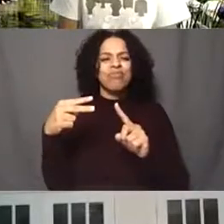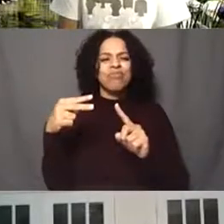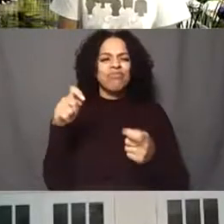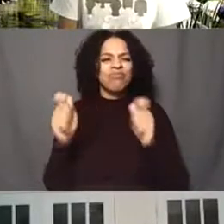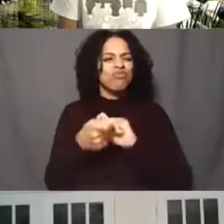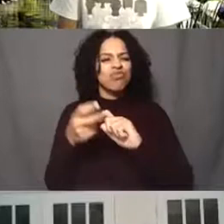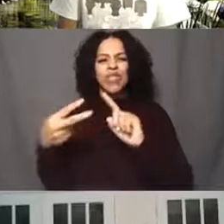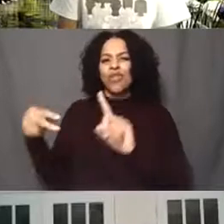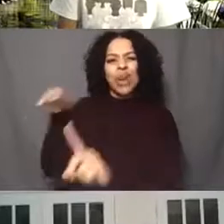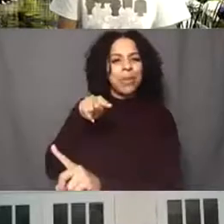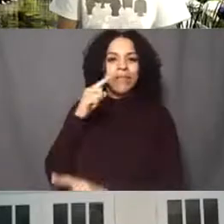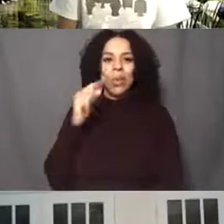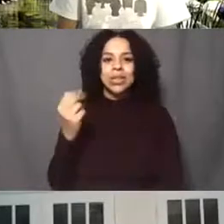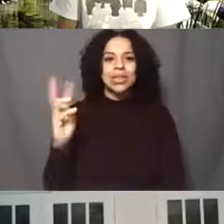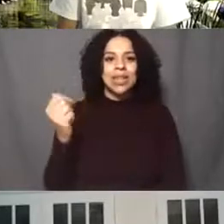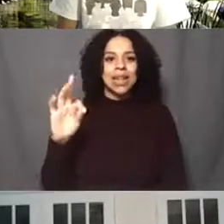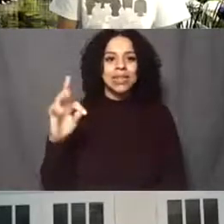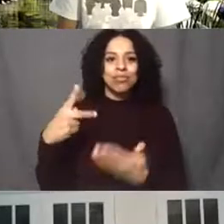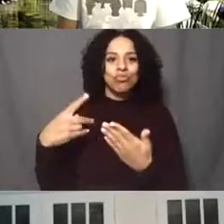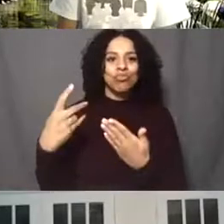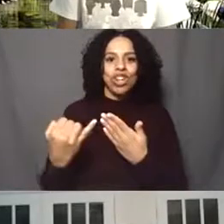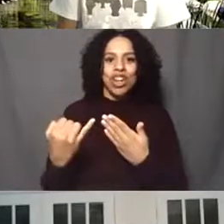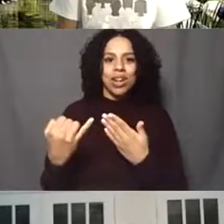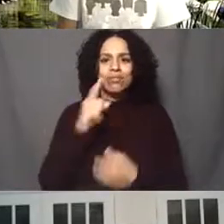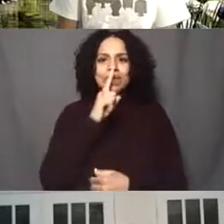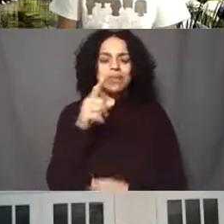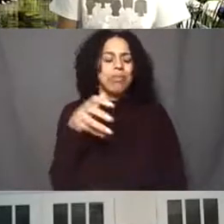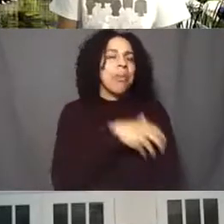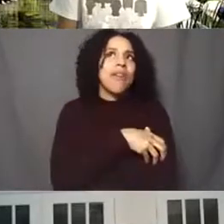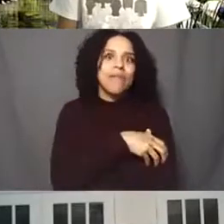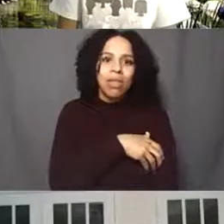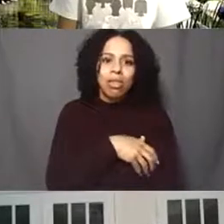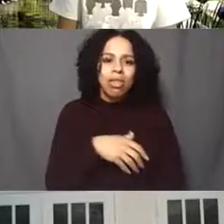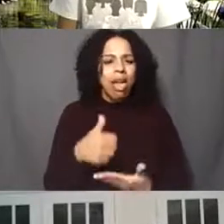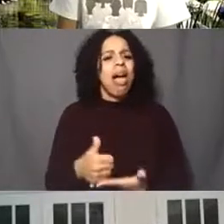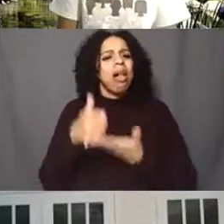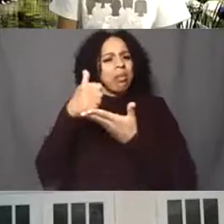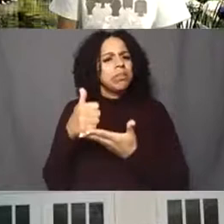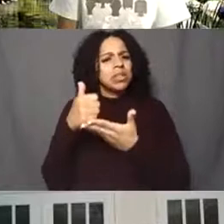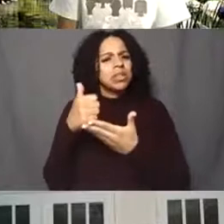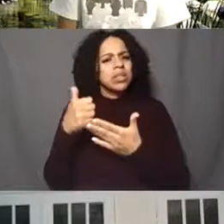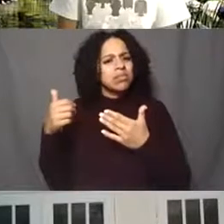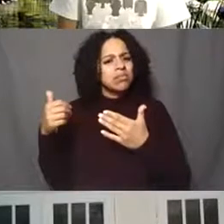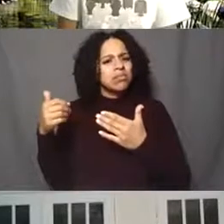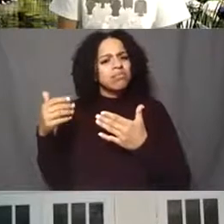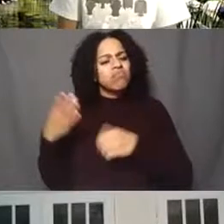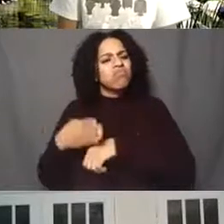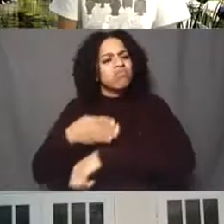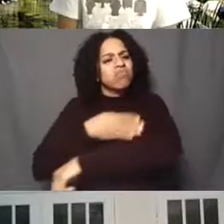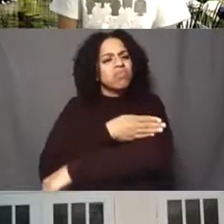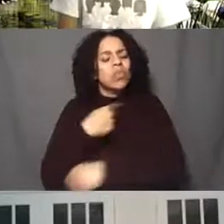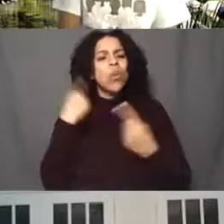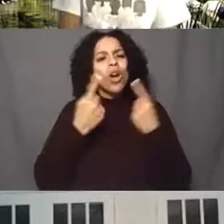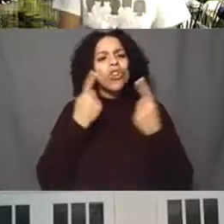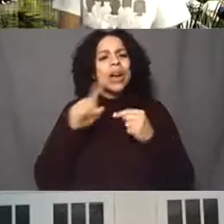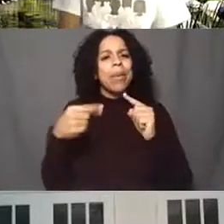so powerful and productive. I was just wondering about discussions around things like reparations,